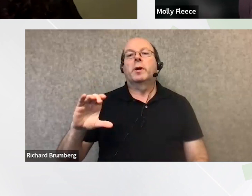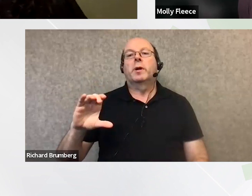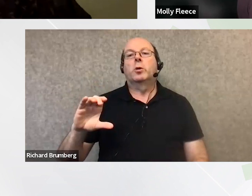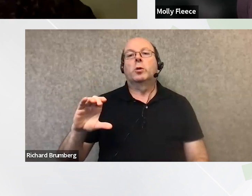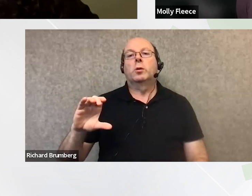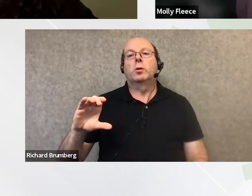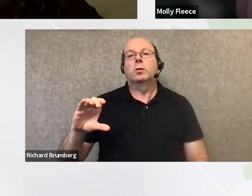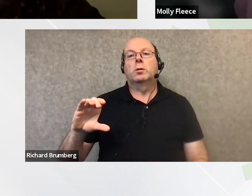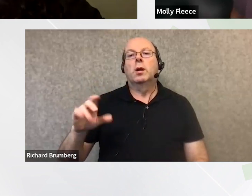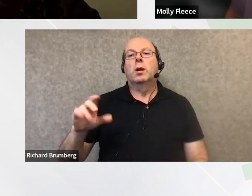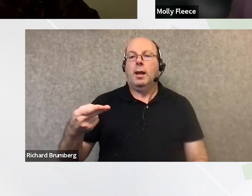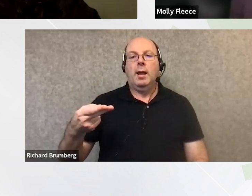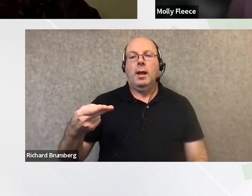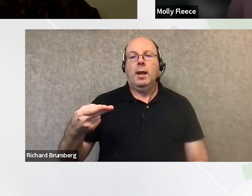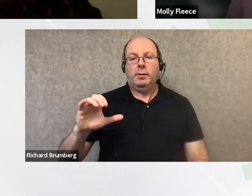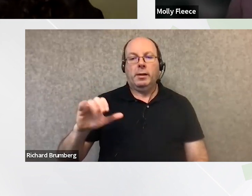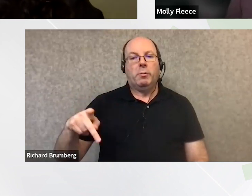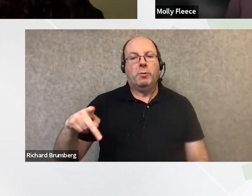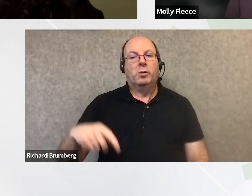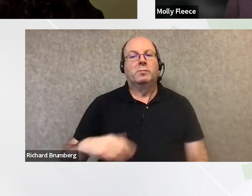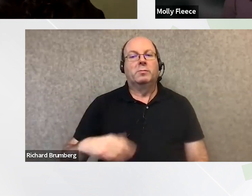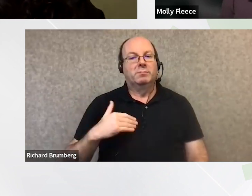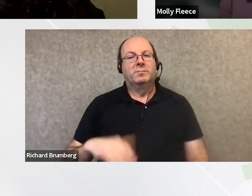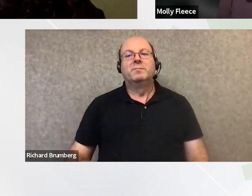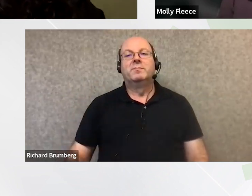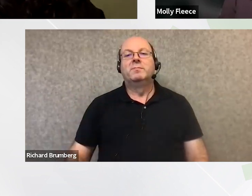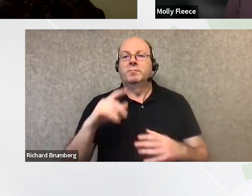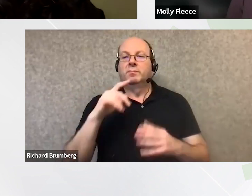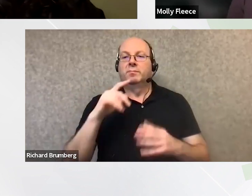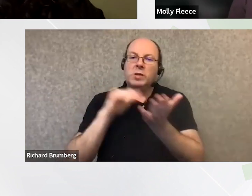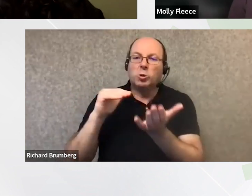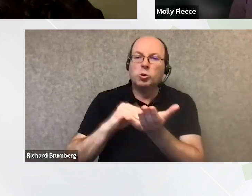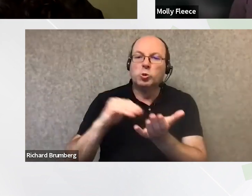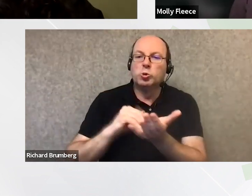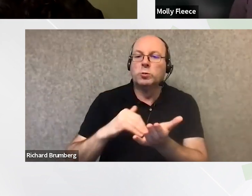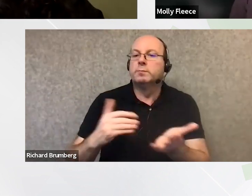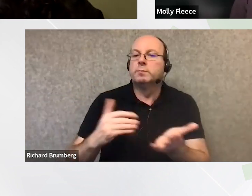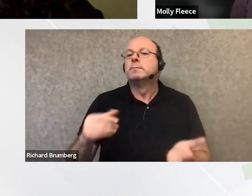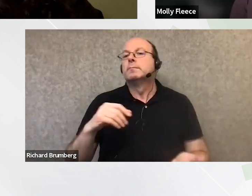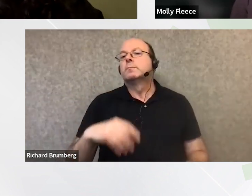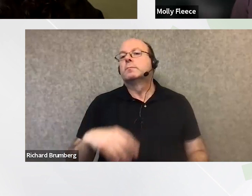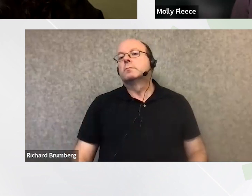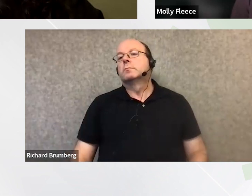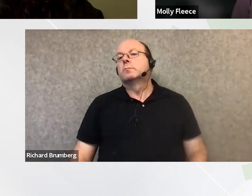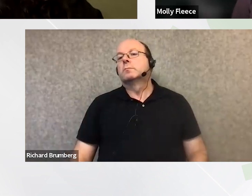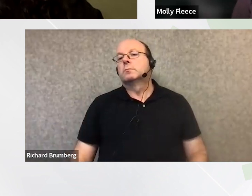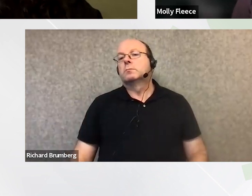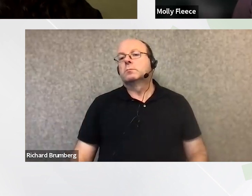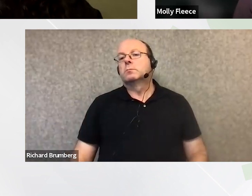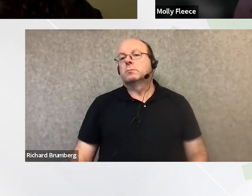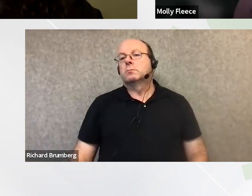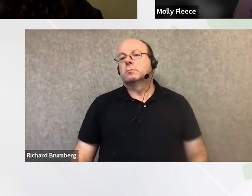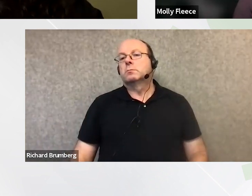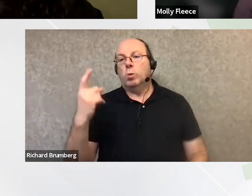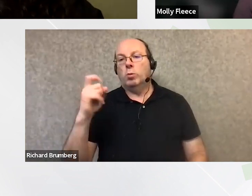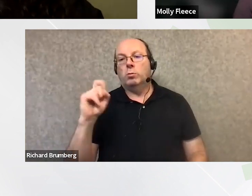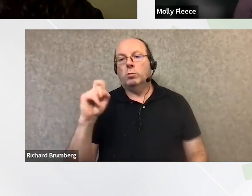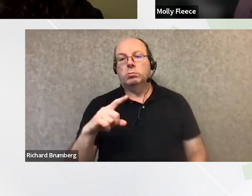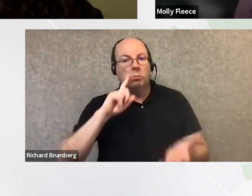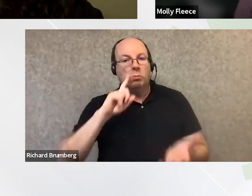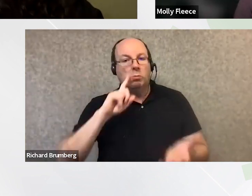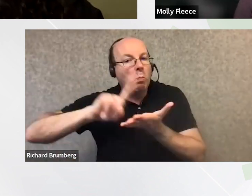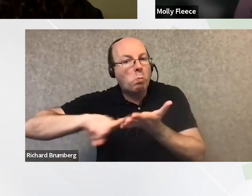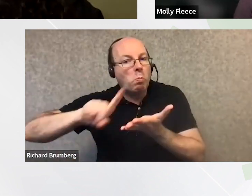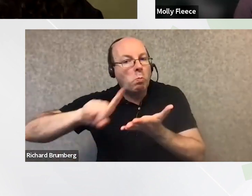good. So have that conversation. The last question I think we'll have time for, someone said that there was research that was